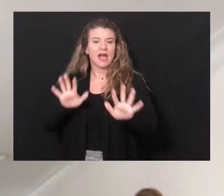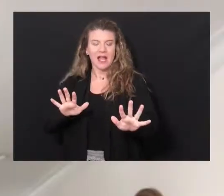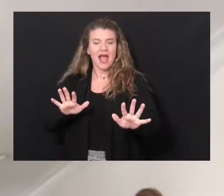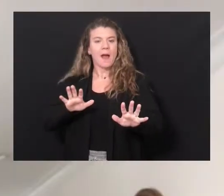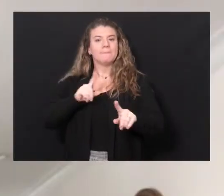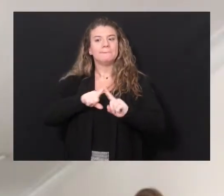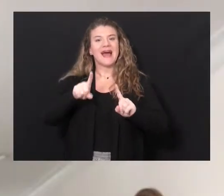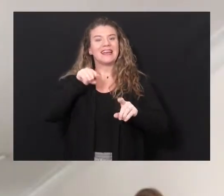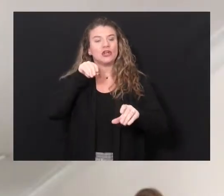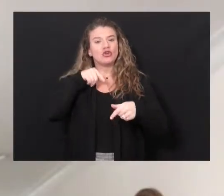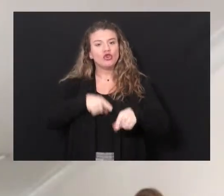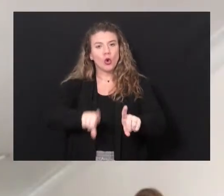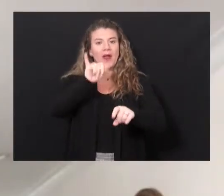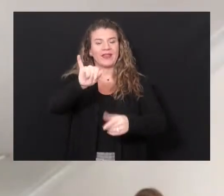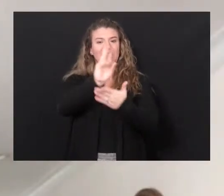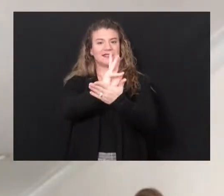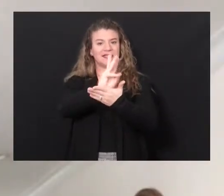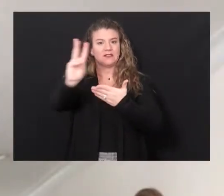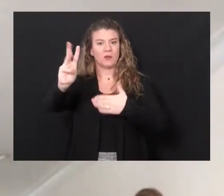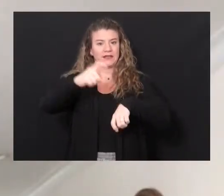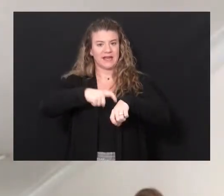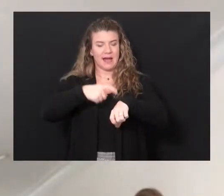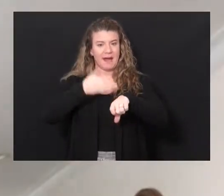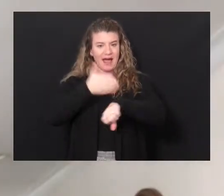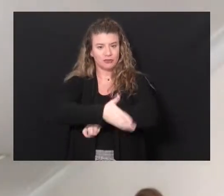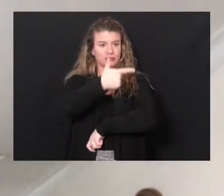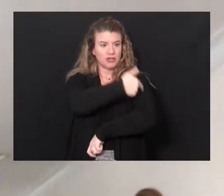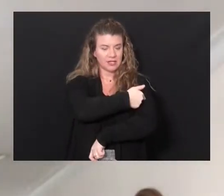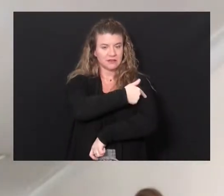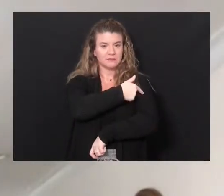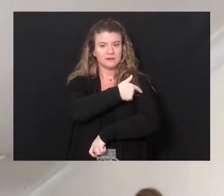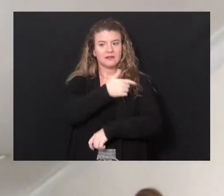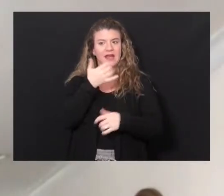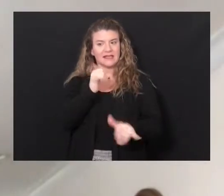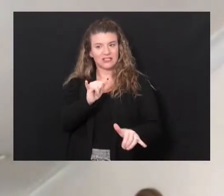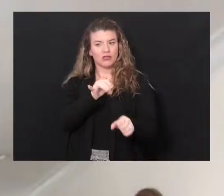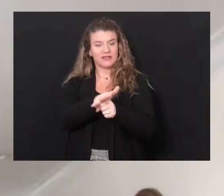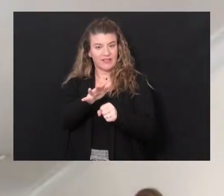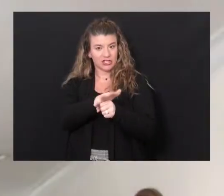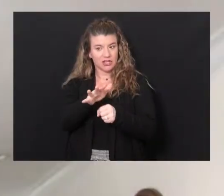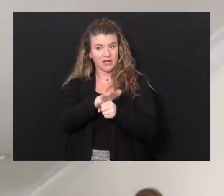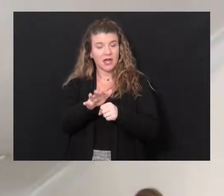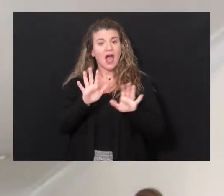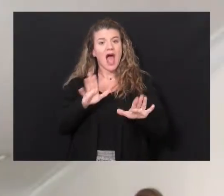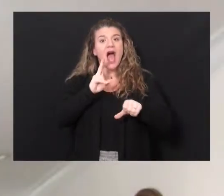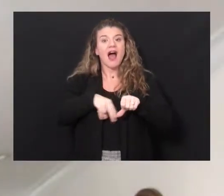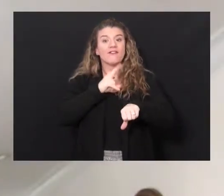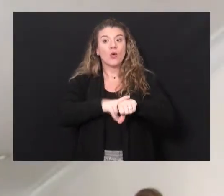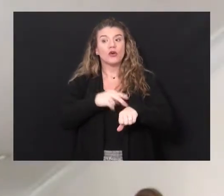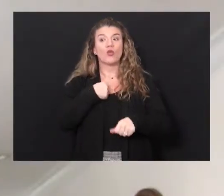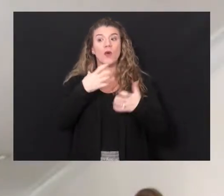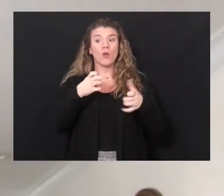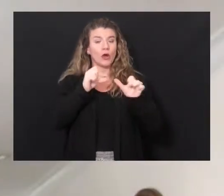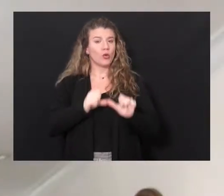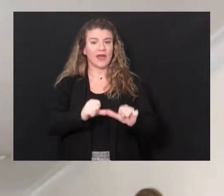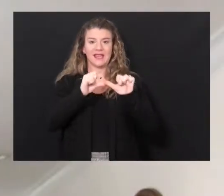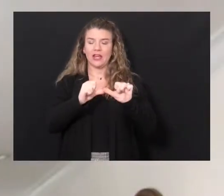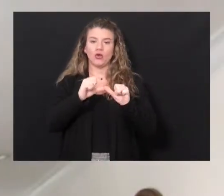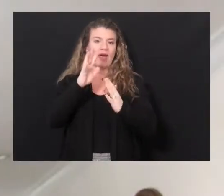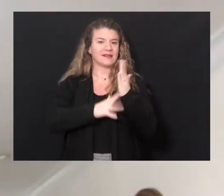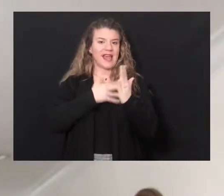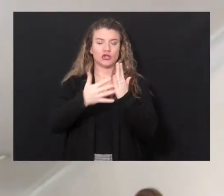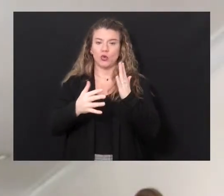Within that 6 weeks period after you've injected is still sufficient. Of course, we want to continue that schedule as much as we